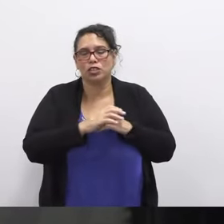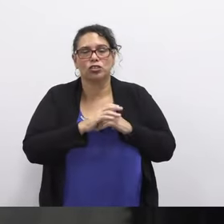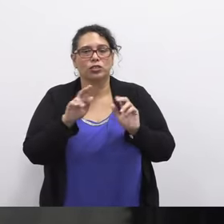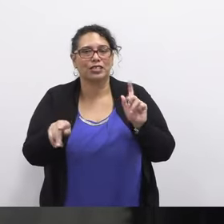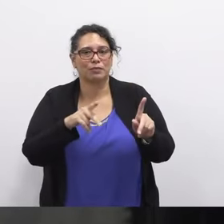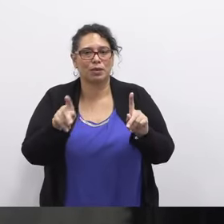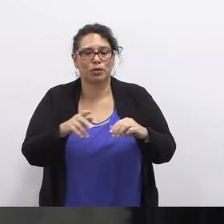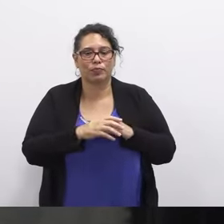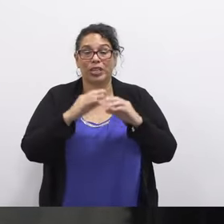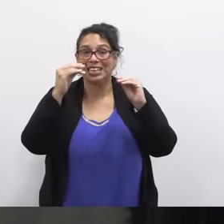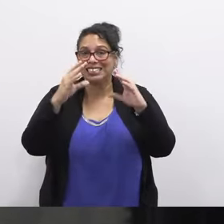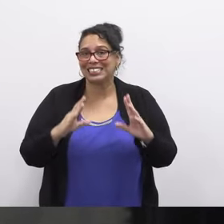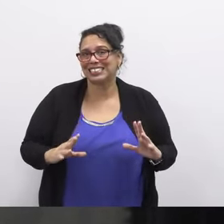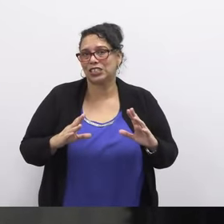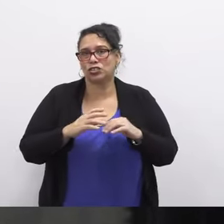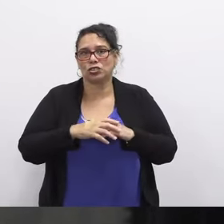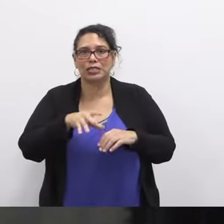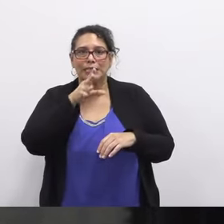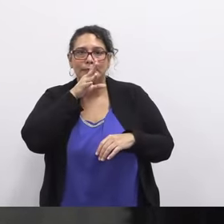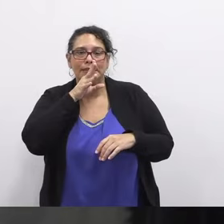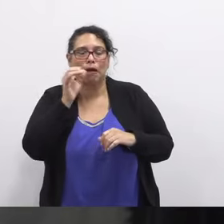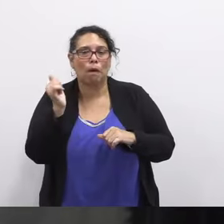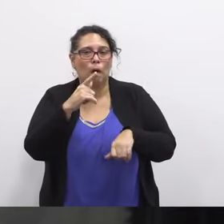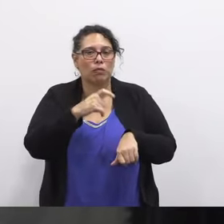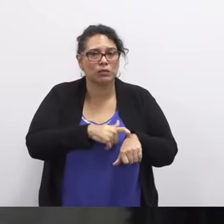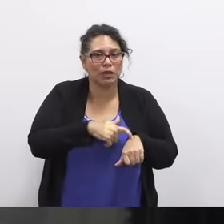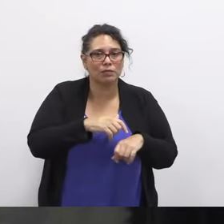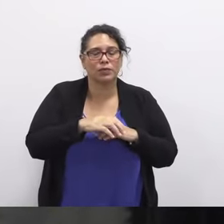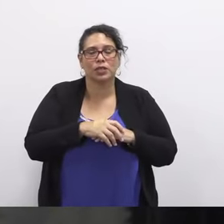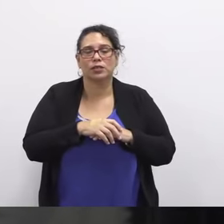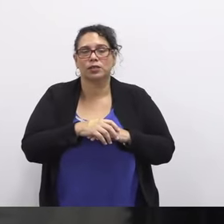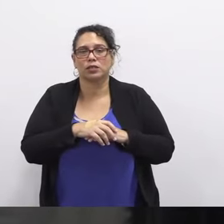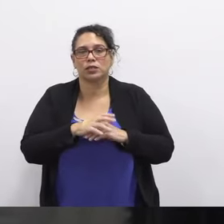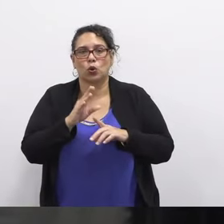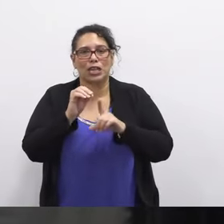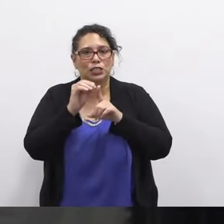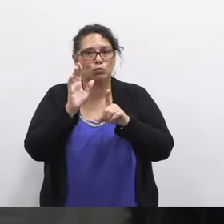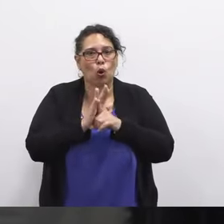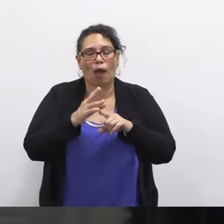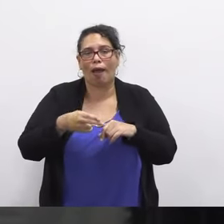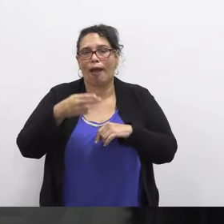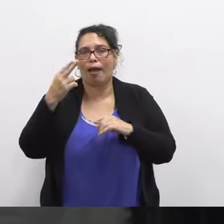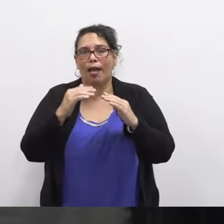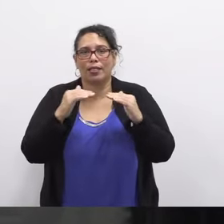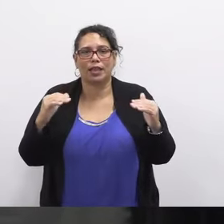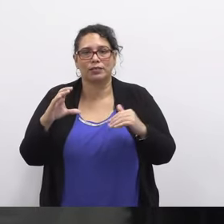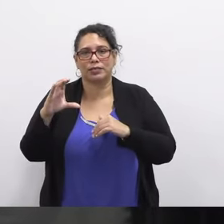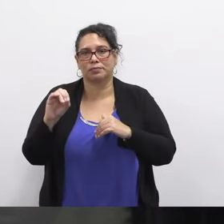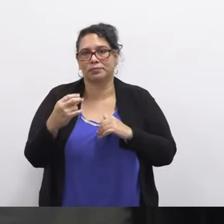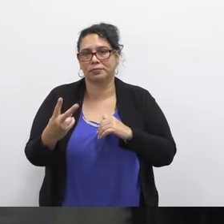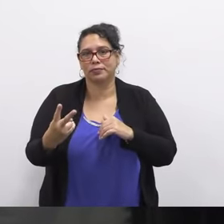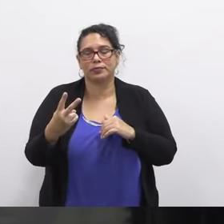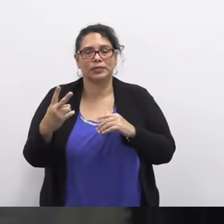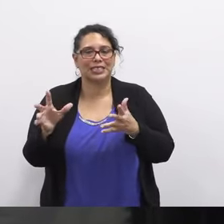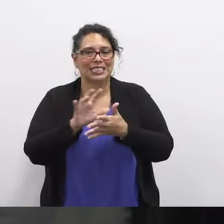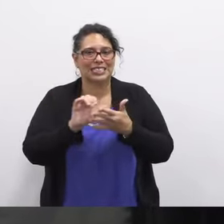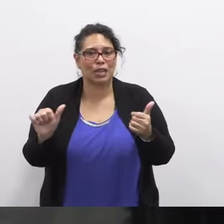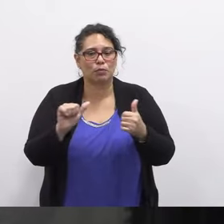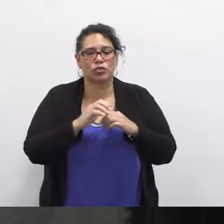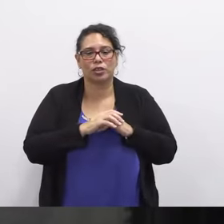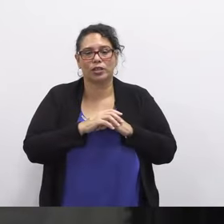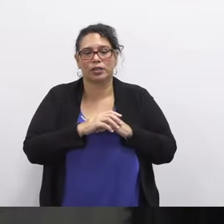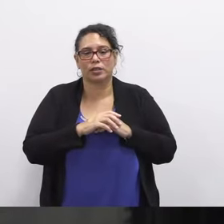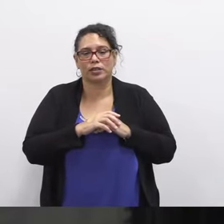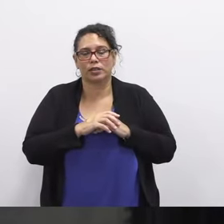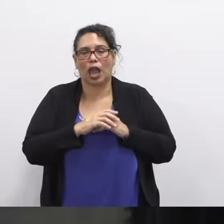people. Teachers are speaking all the time, and so we're going to be exposed to high levels of carbon dioxide, which is very damaging.